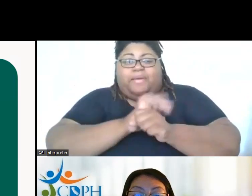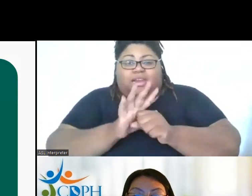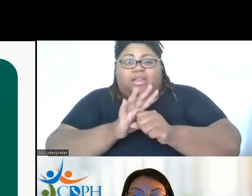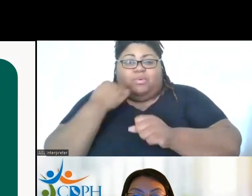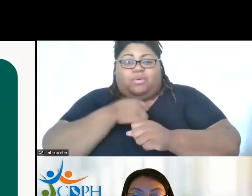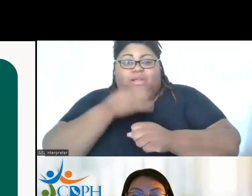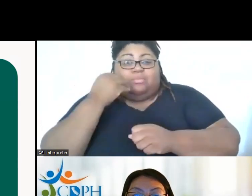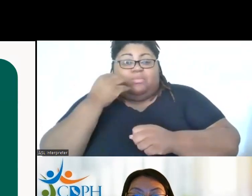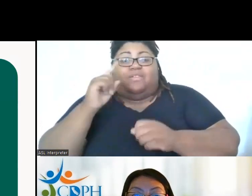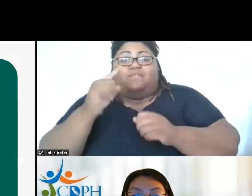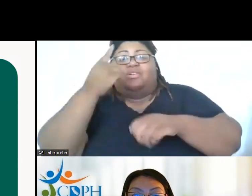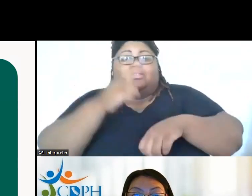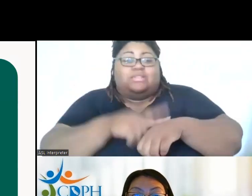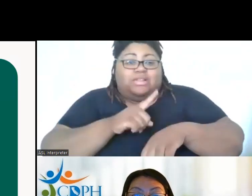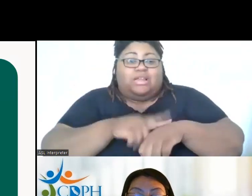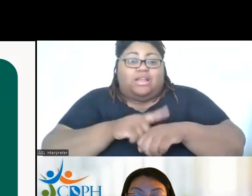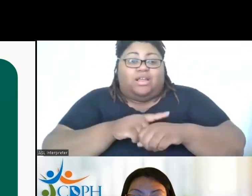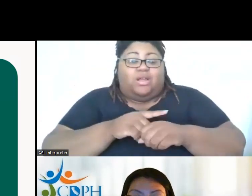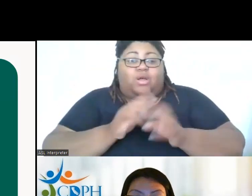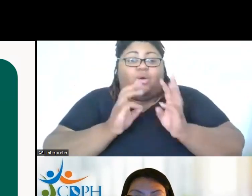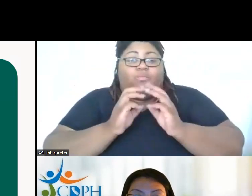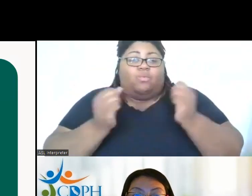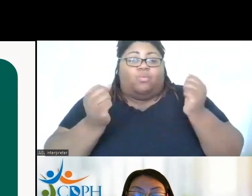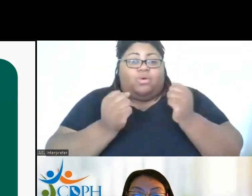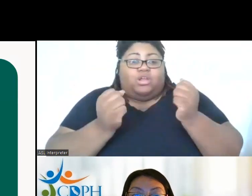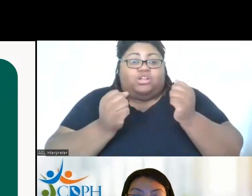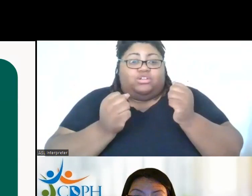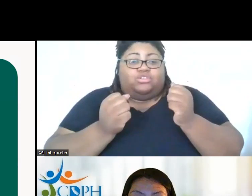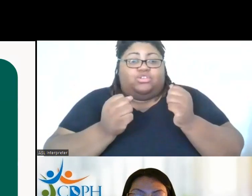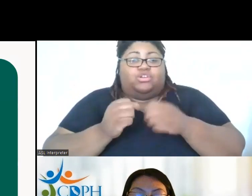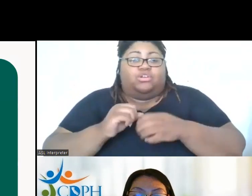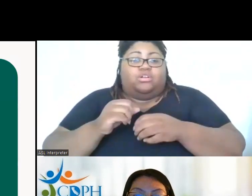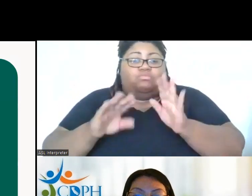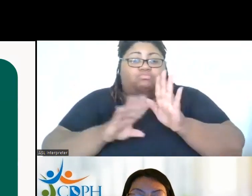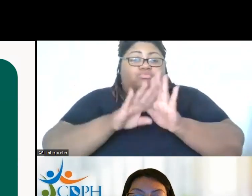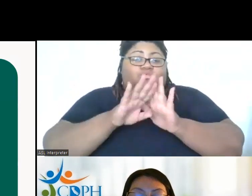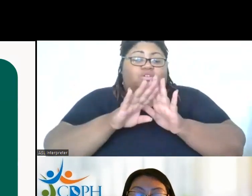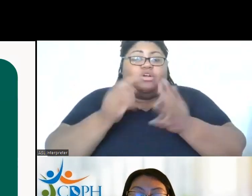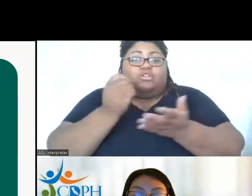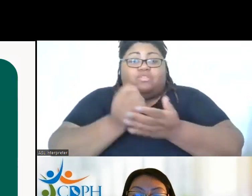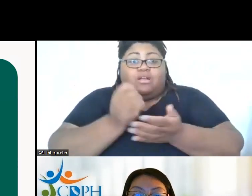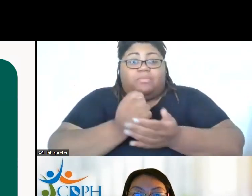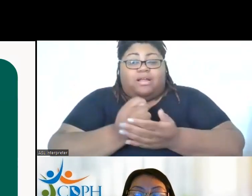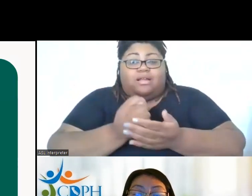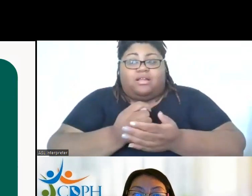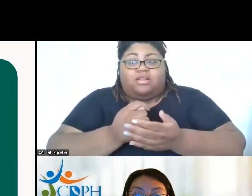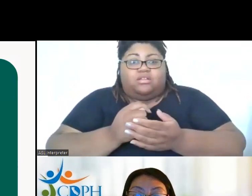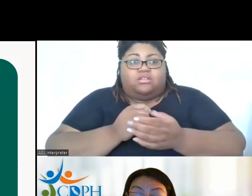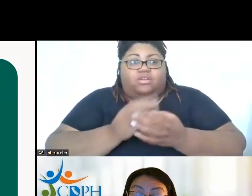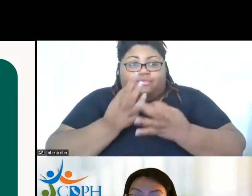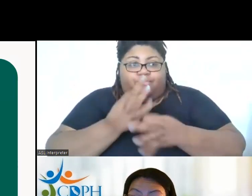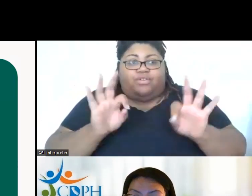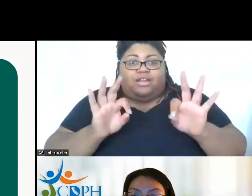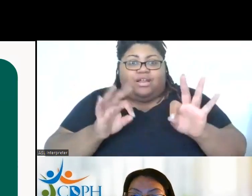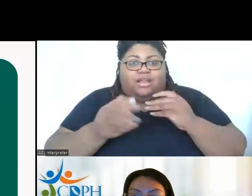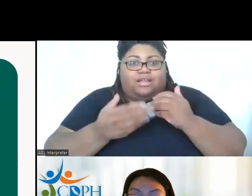that we've had a winter surge where treatment is widely available and free for access. And yet